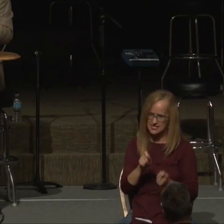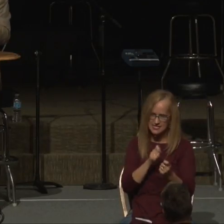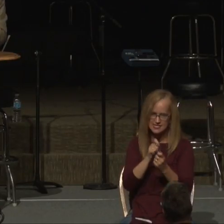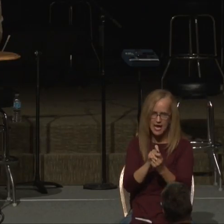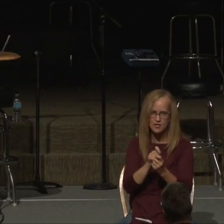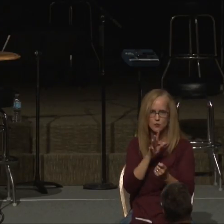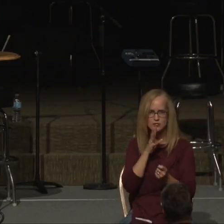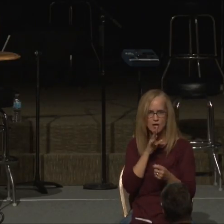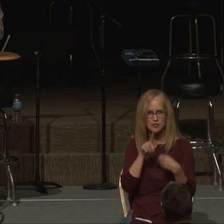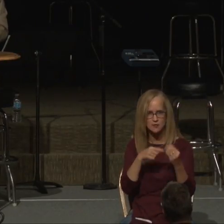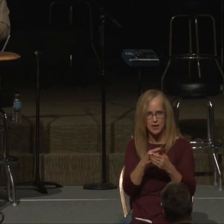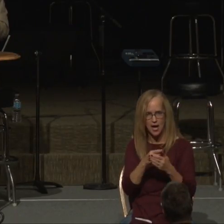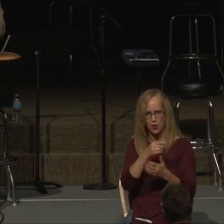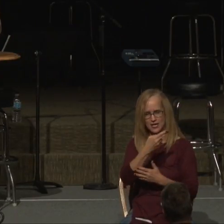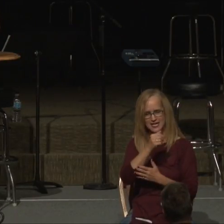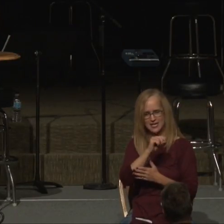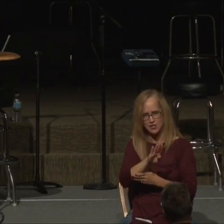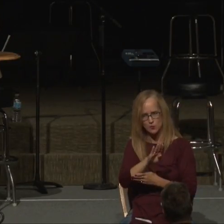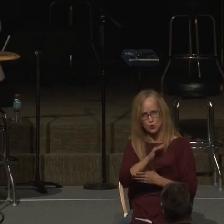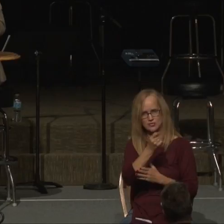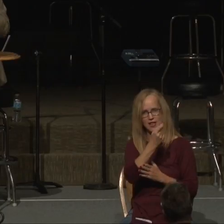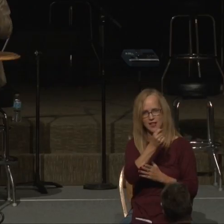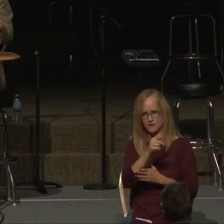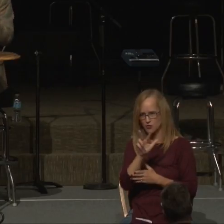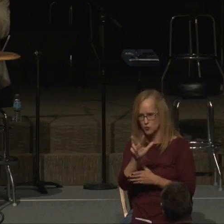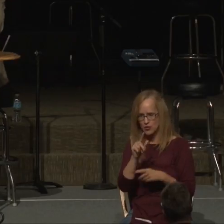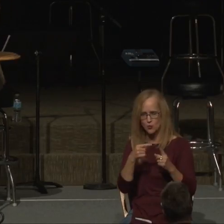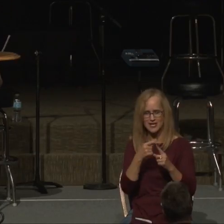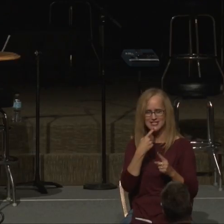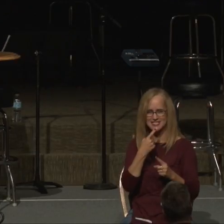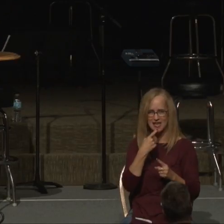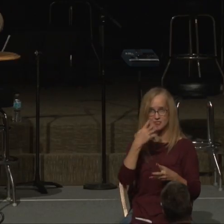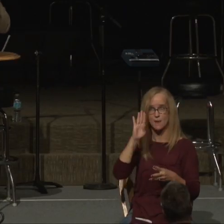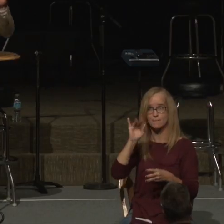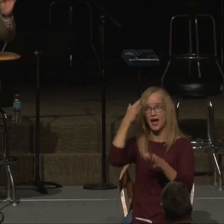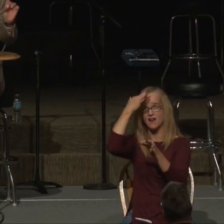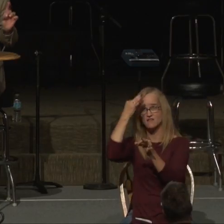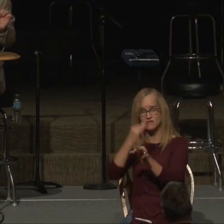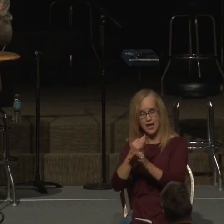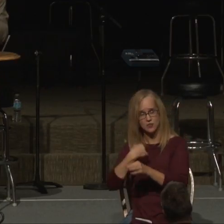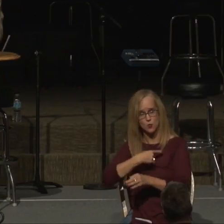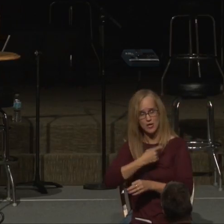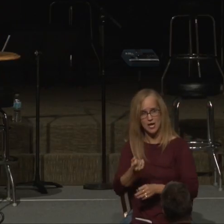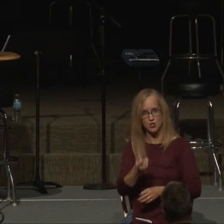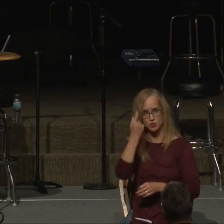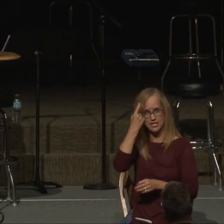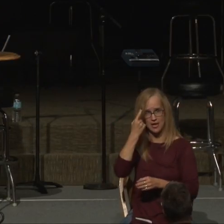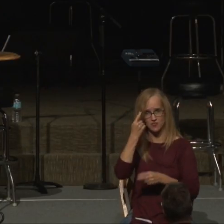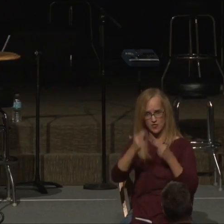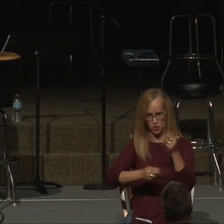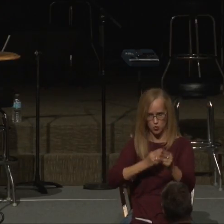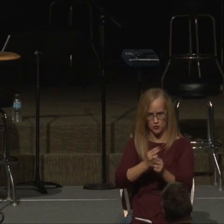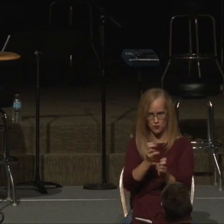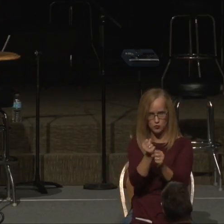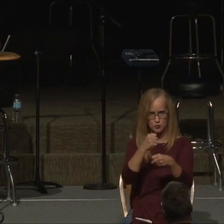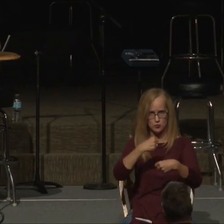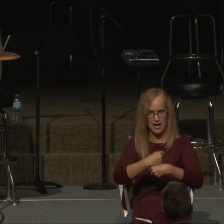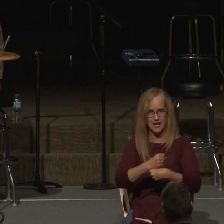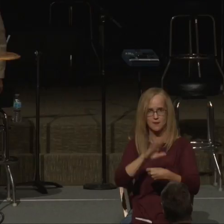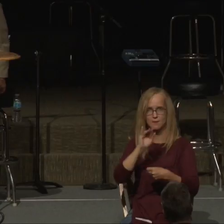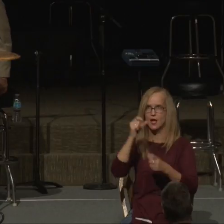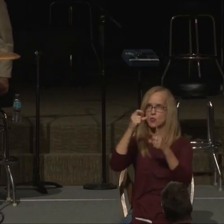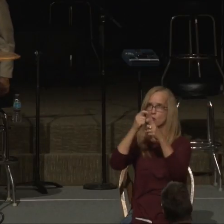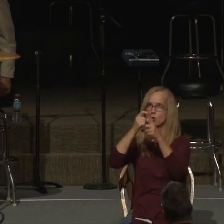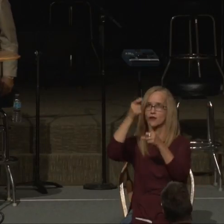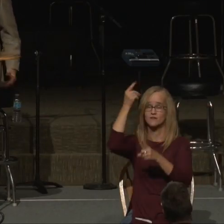being talked about in Hebrews 11:3 when it says this, "By faith we understand that the universe was created by the word of